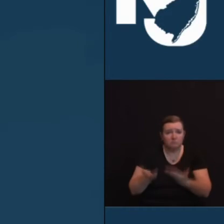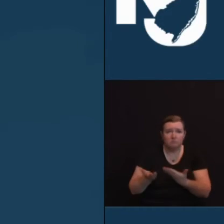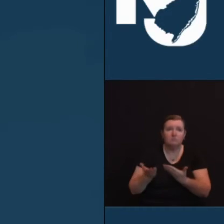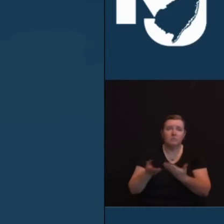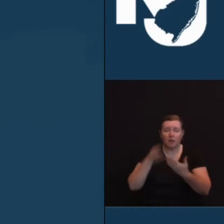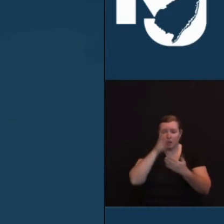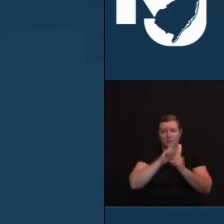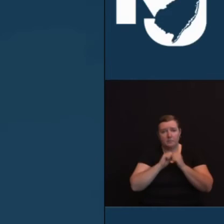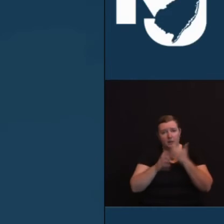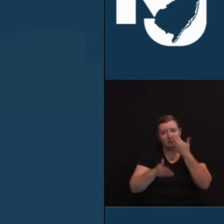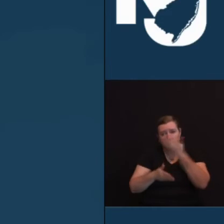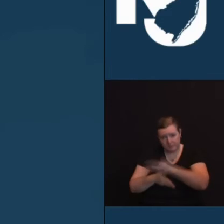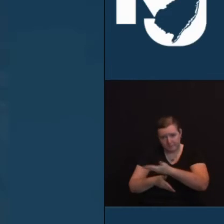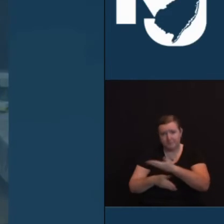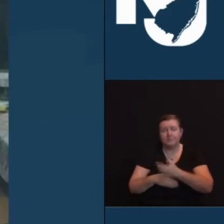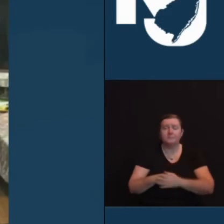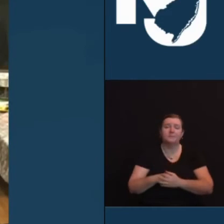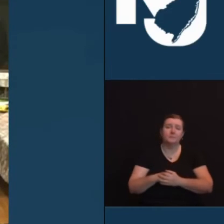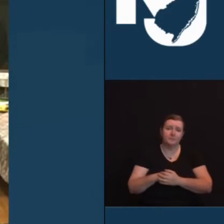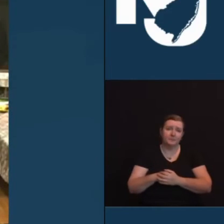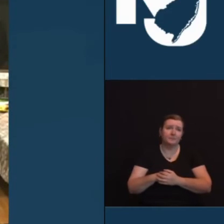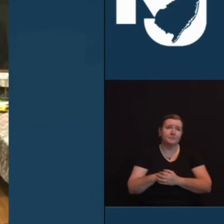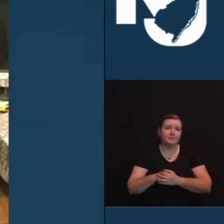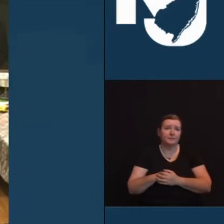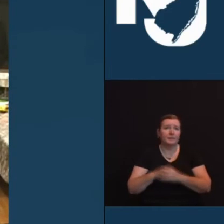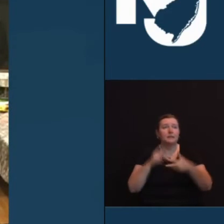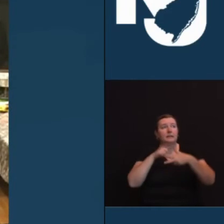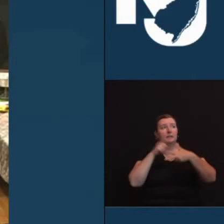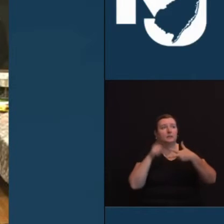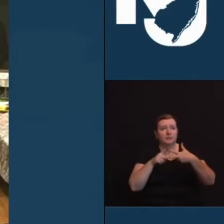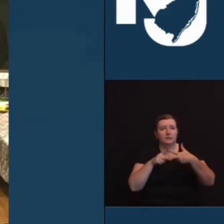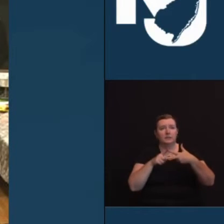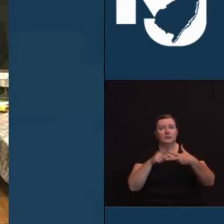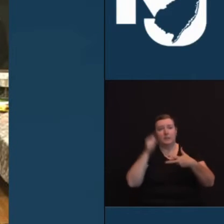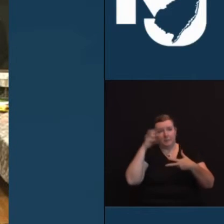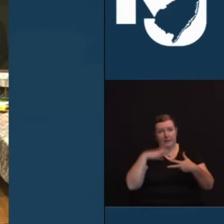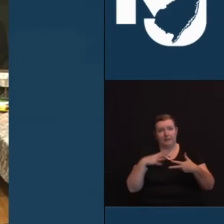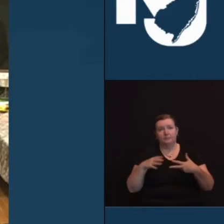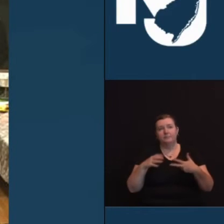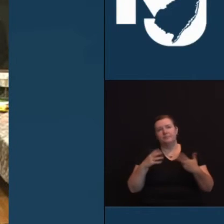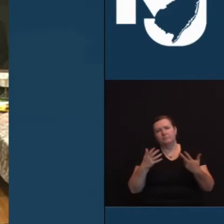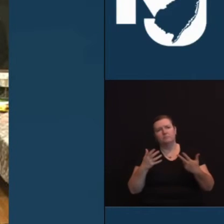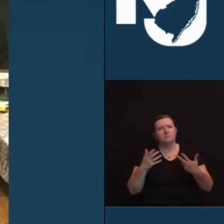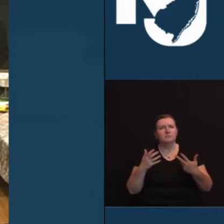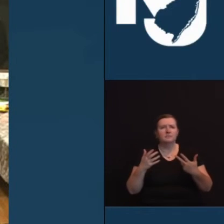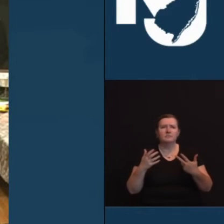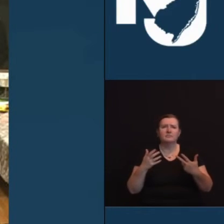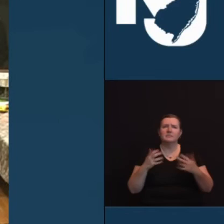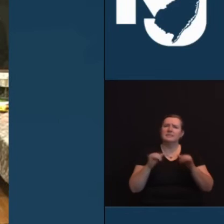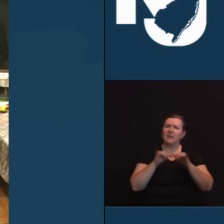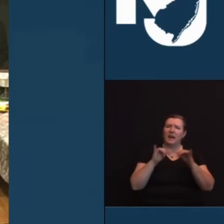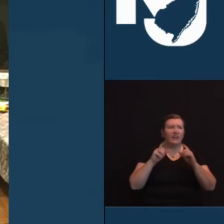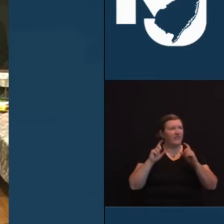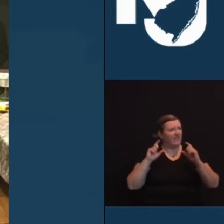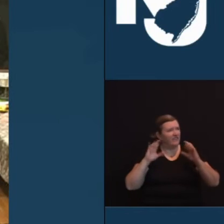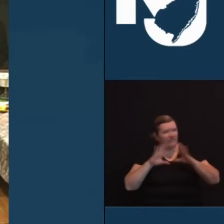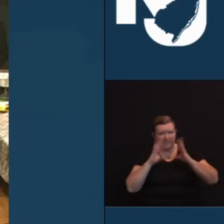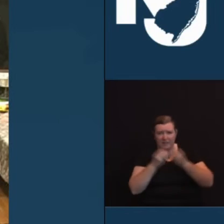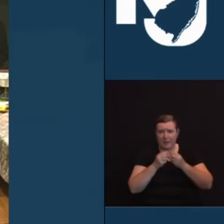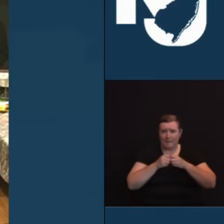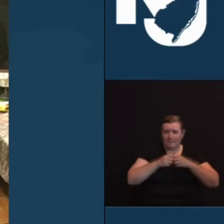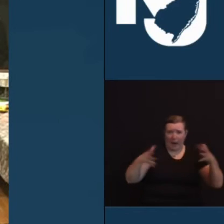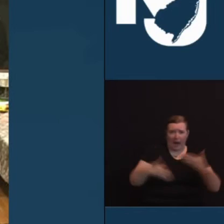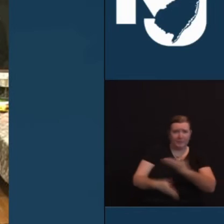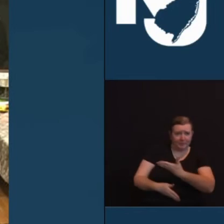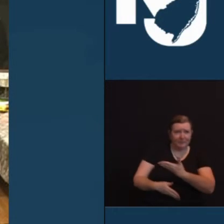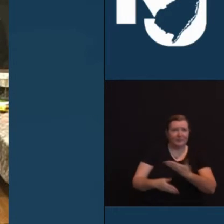him. Next up, we remember a guy who had a modestly sizable family, Dr. Elliott Sammit. He was a noted